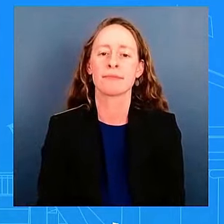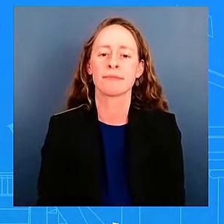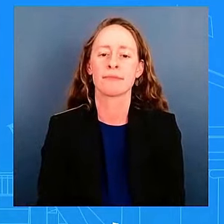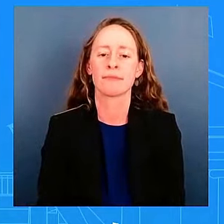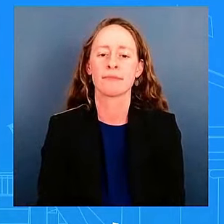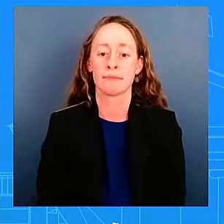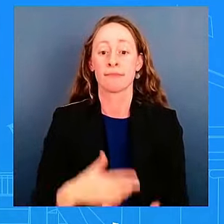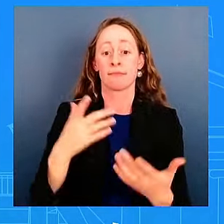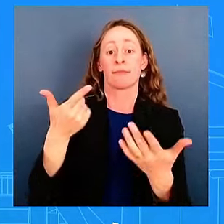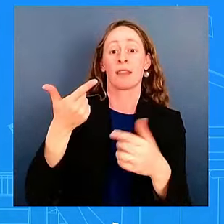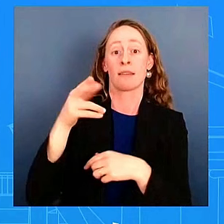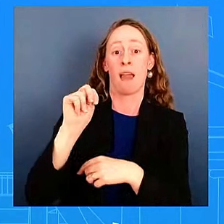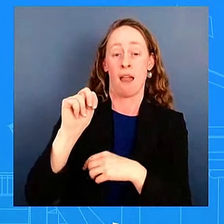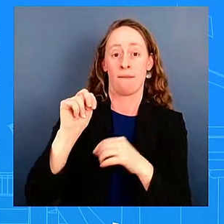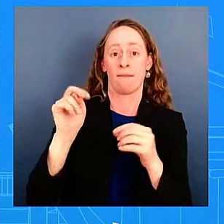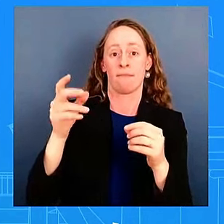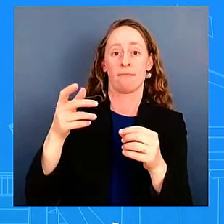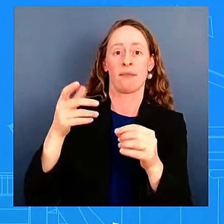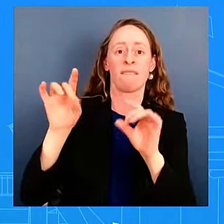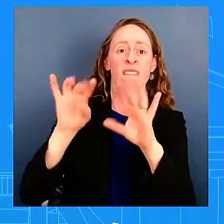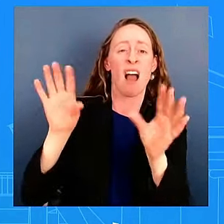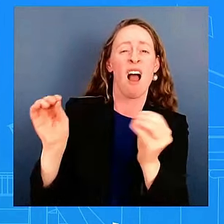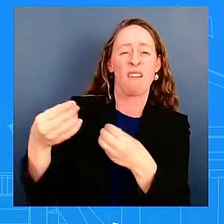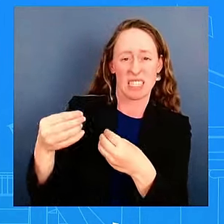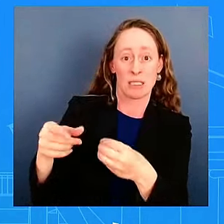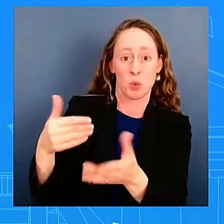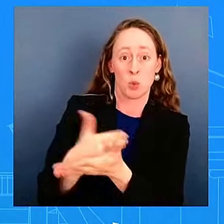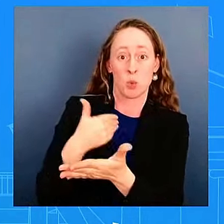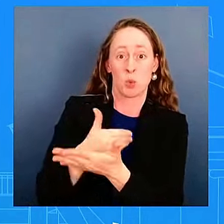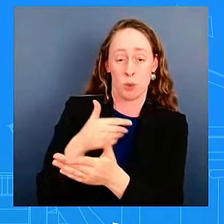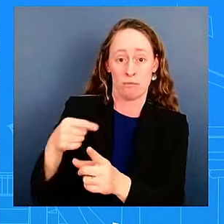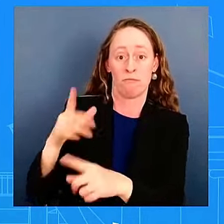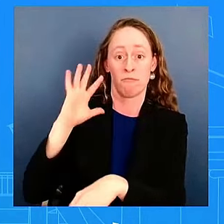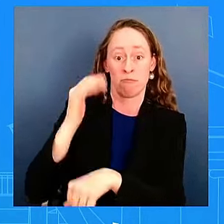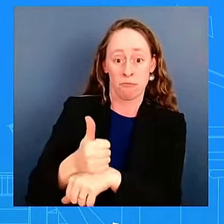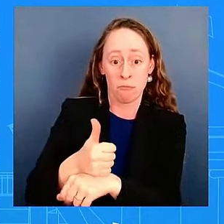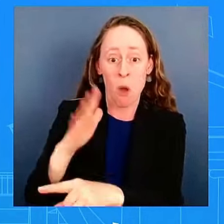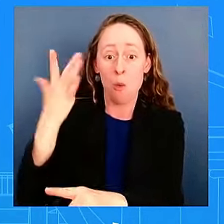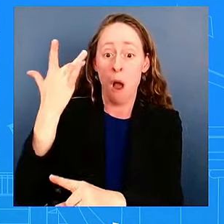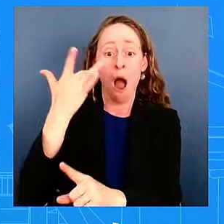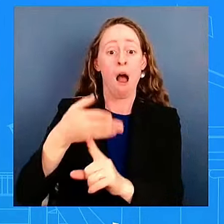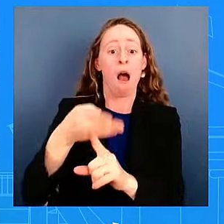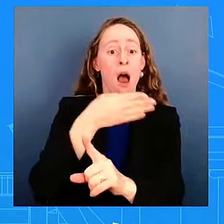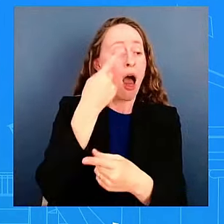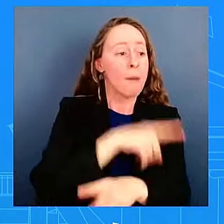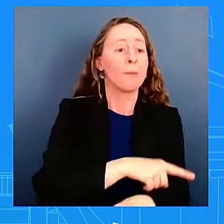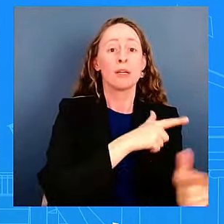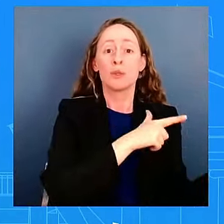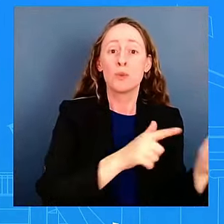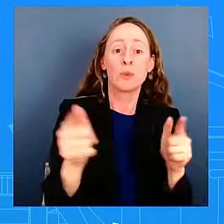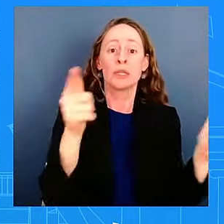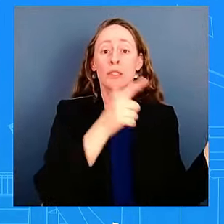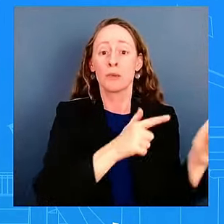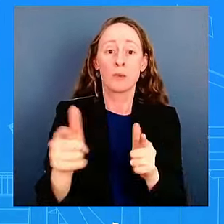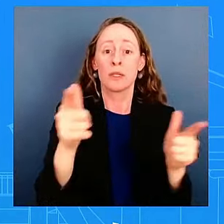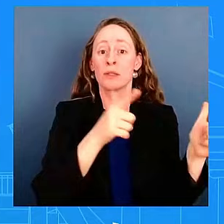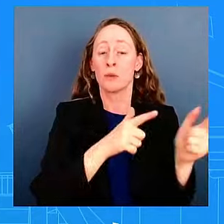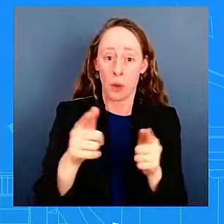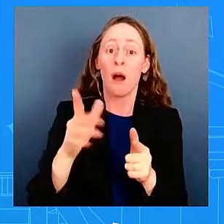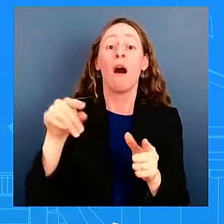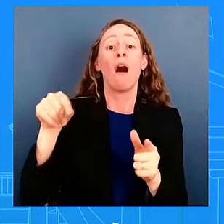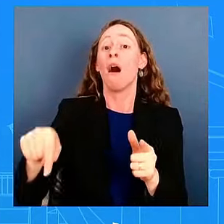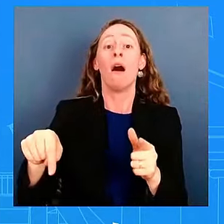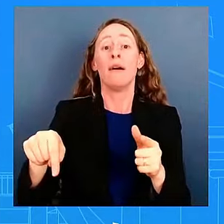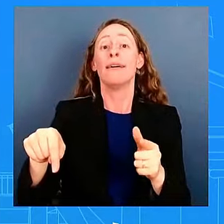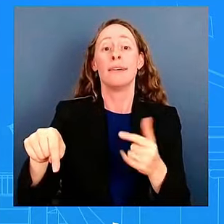or casualty incidents with gun violence, they've sent resources and had folks on the ground. Are there any plans to do that for the folks? So right